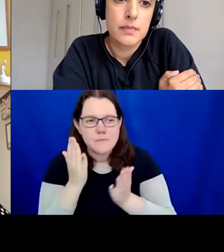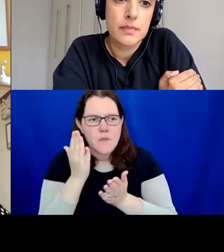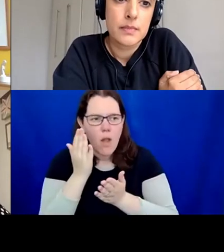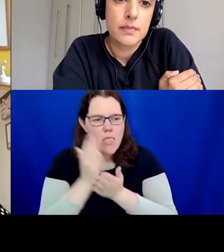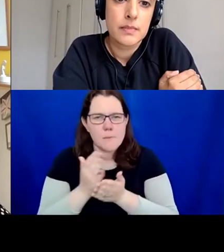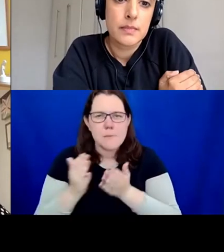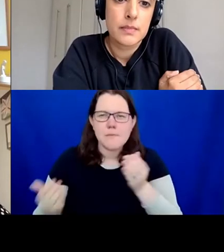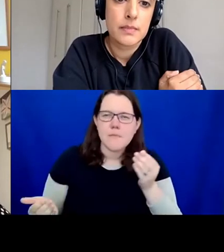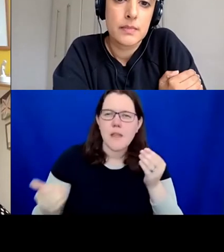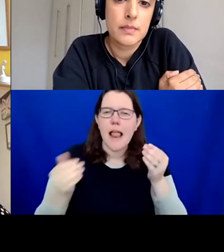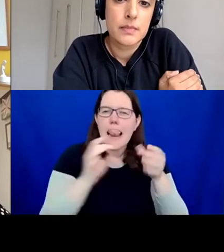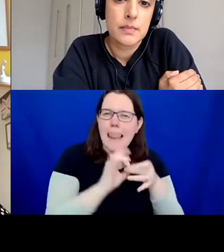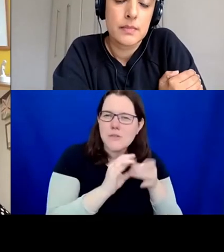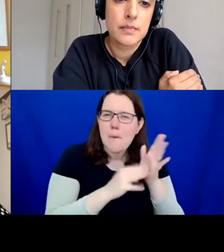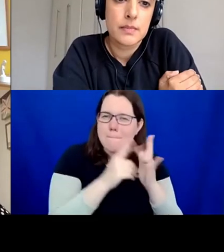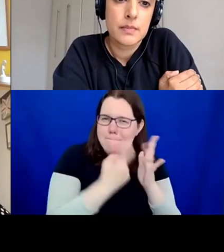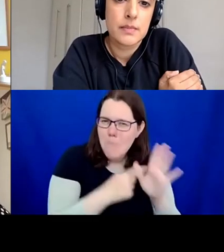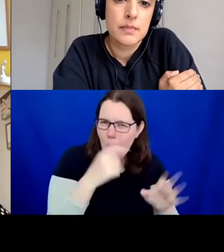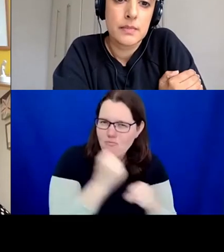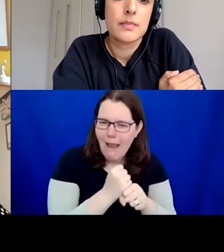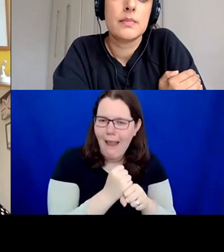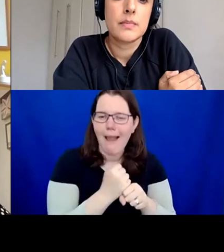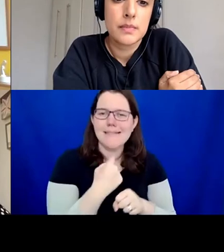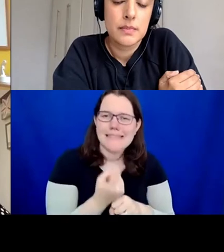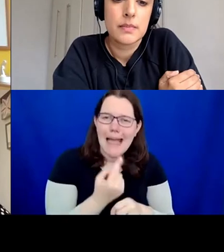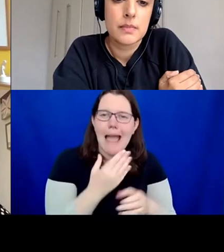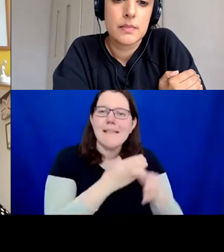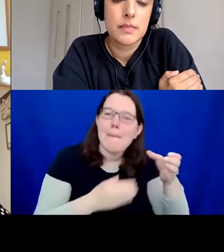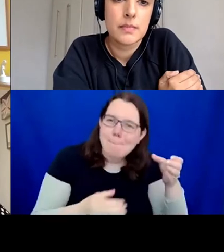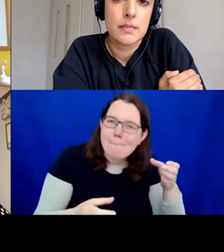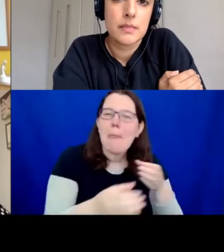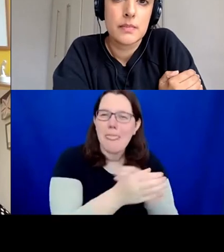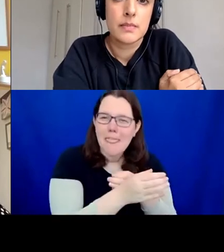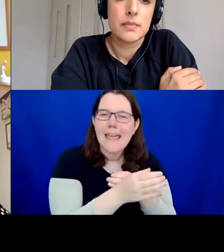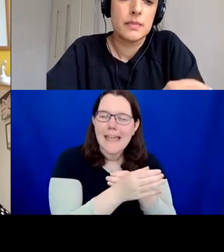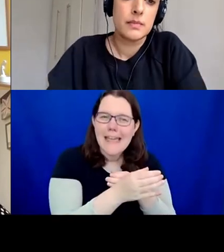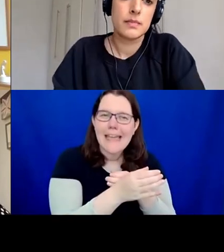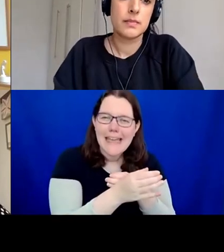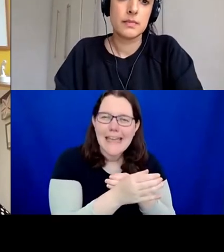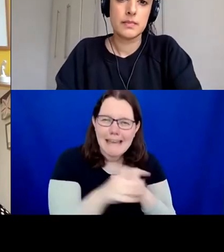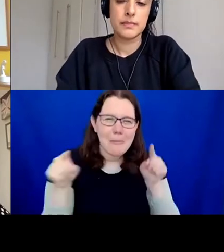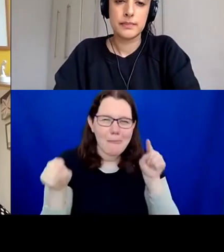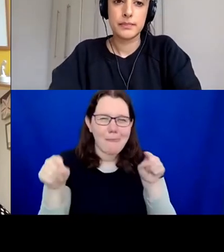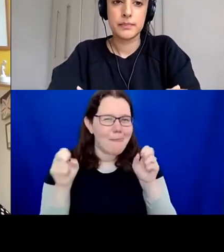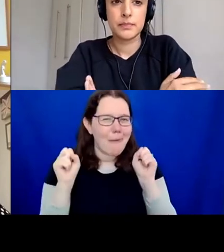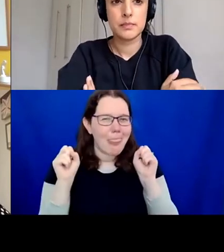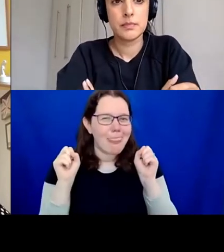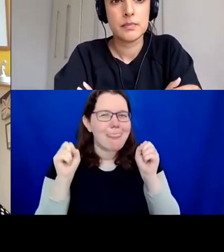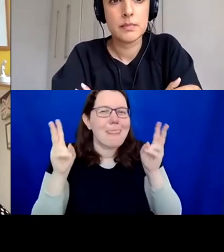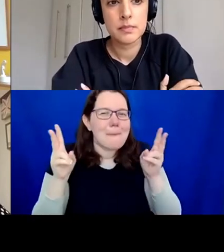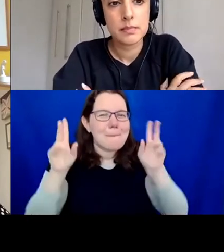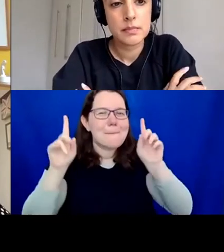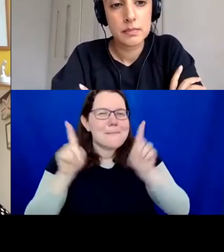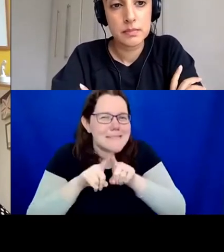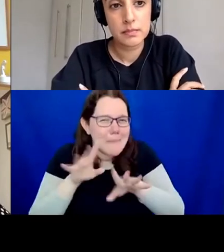what Morag was saying about empathy. And then about who's being represented, who's being